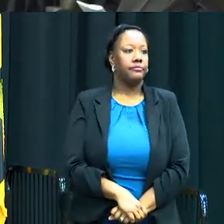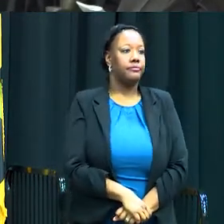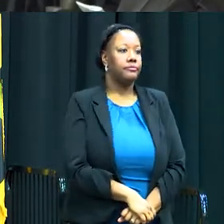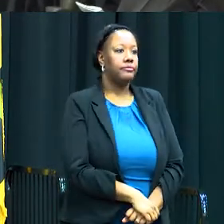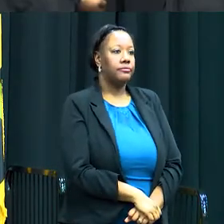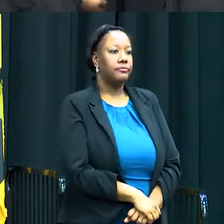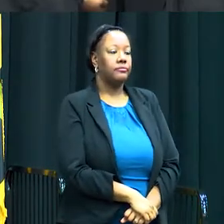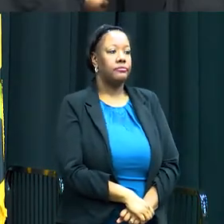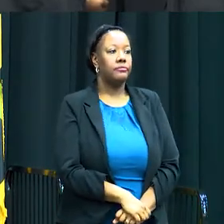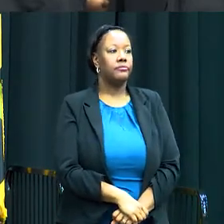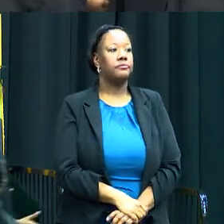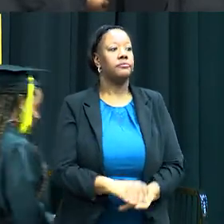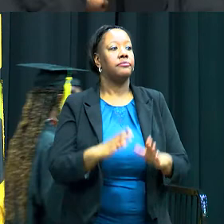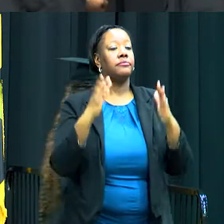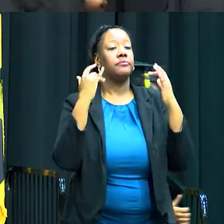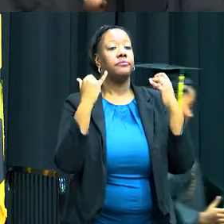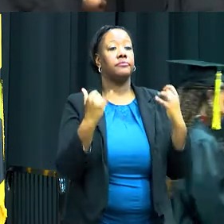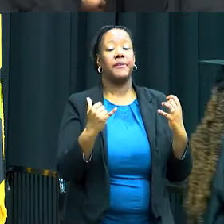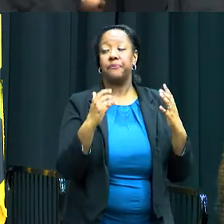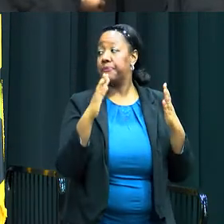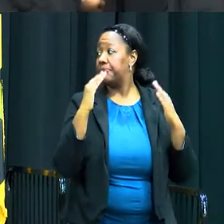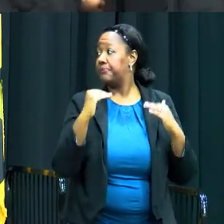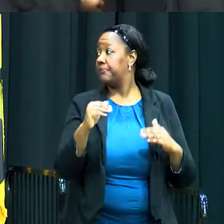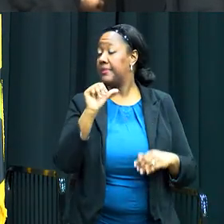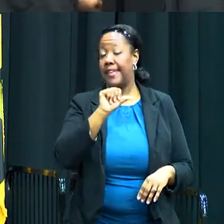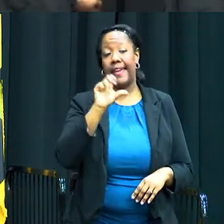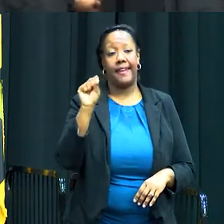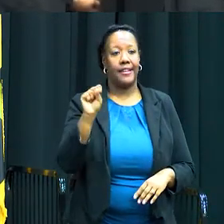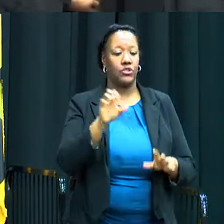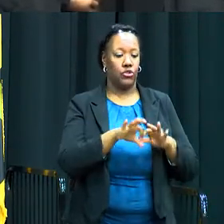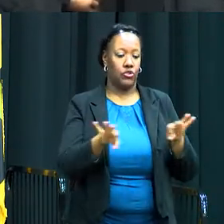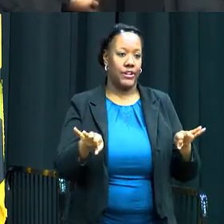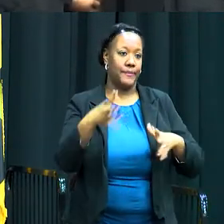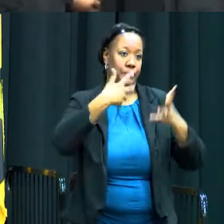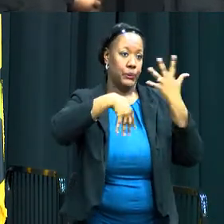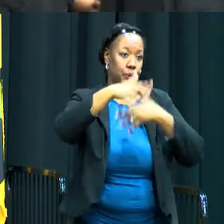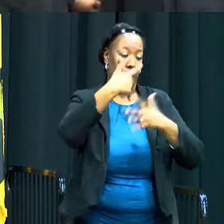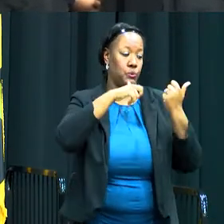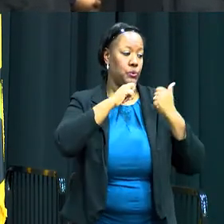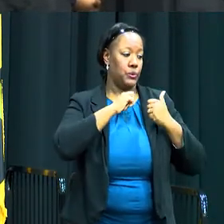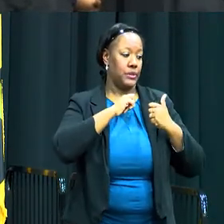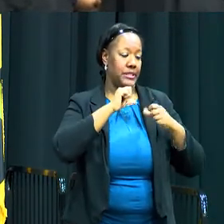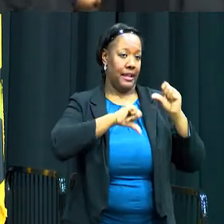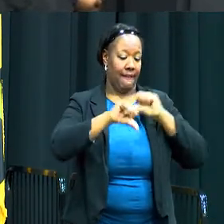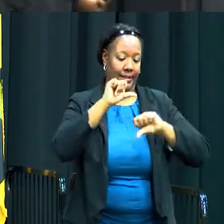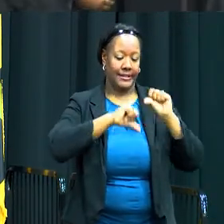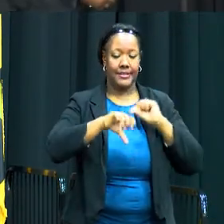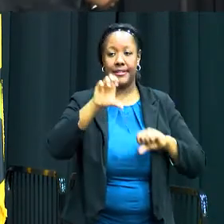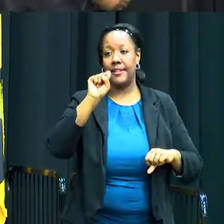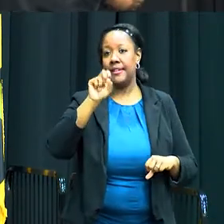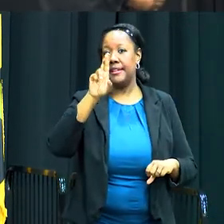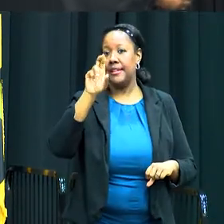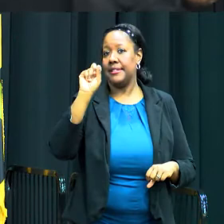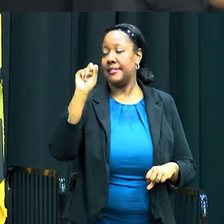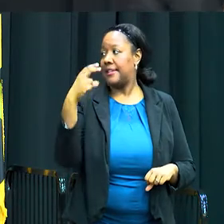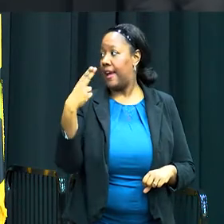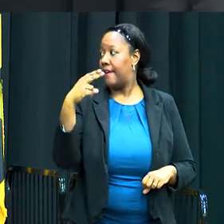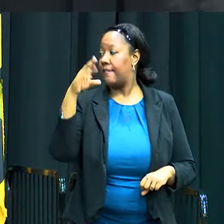We now confer the Associate of Arts degrees in Arts and Sciences, Social Sciences, Sarah Ann Brown.